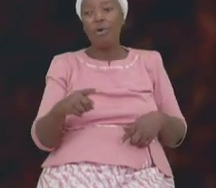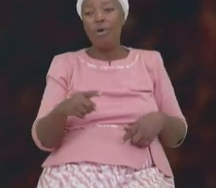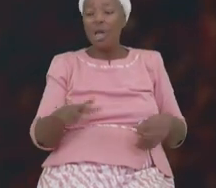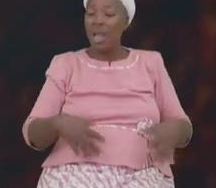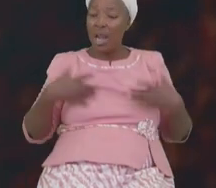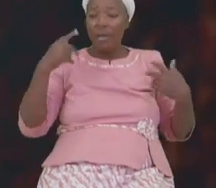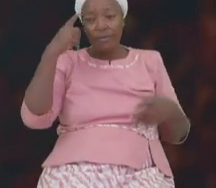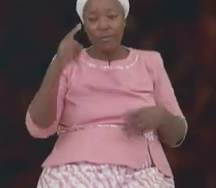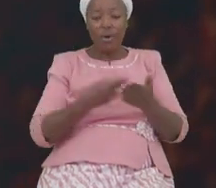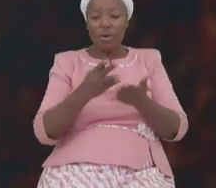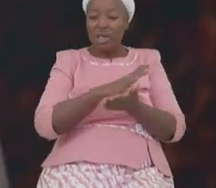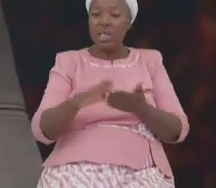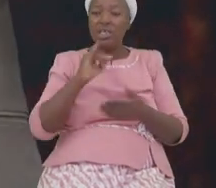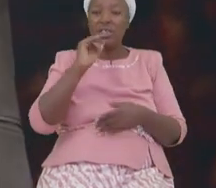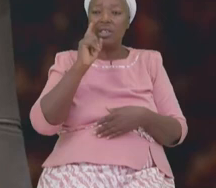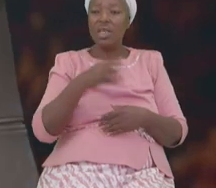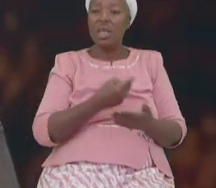1 day at a time.